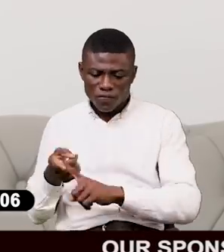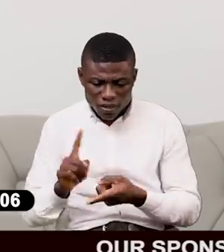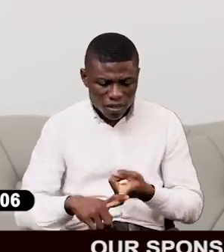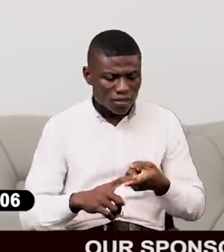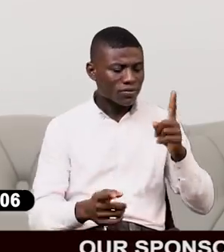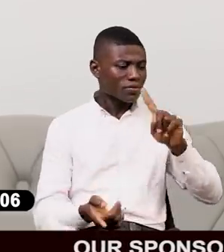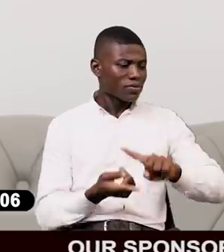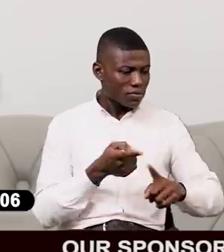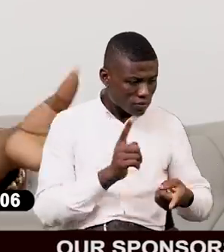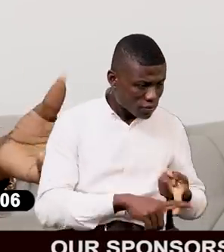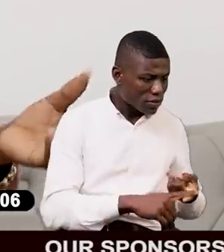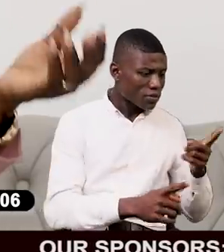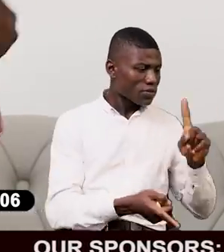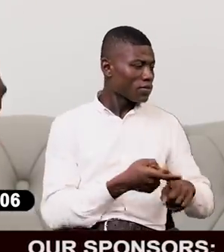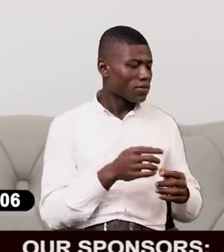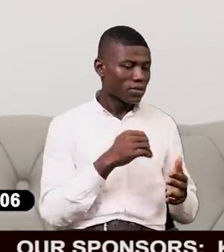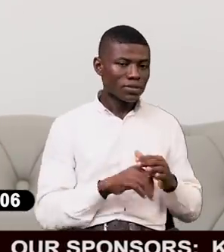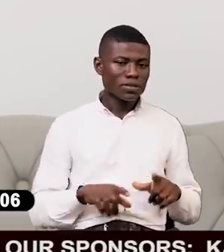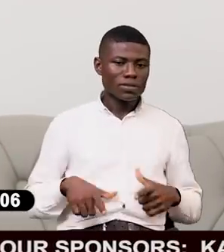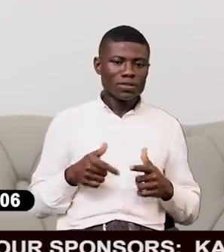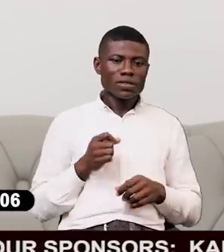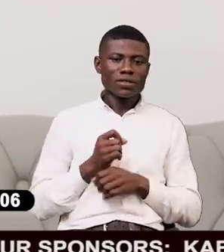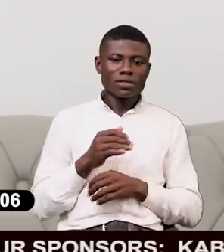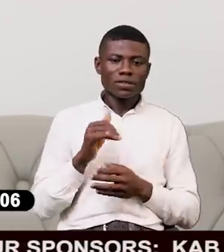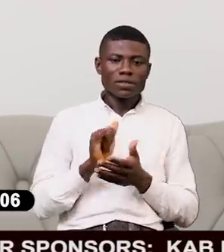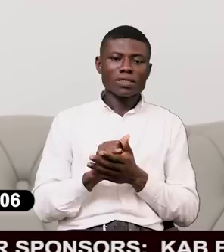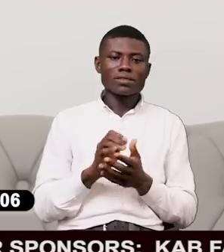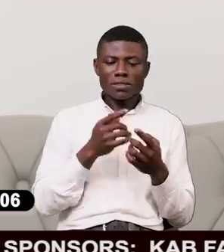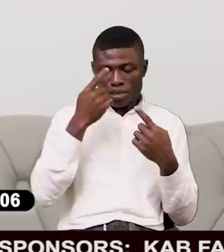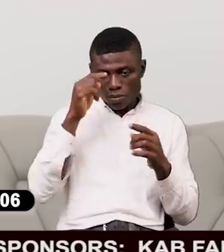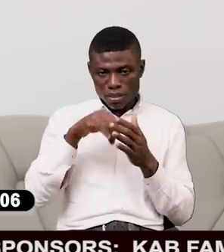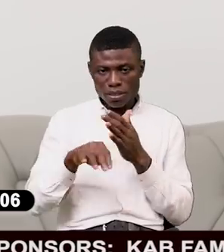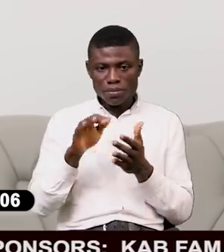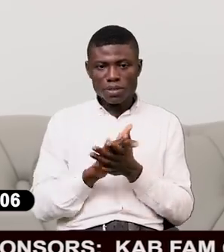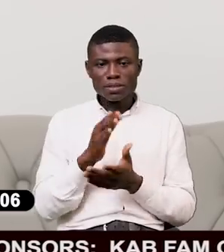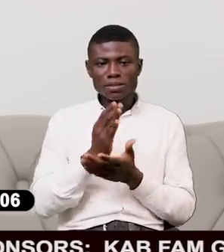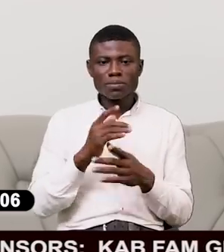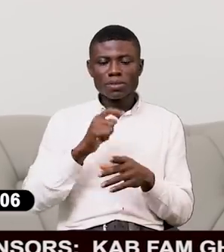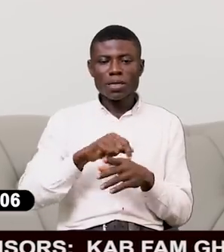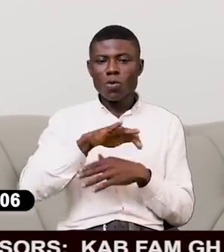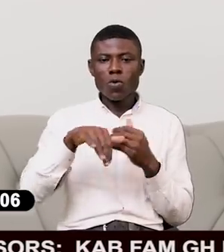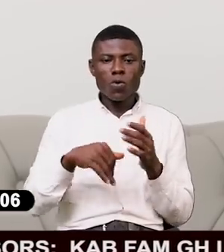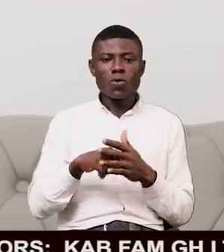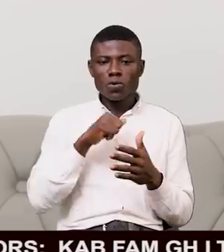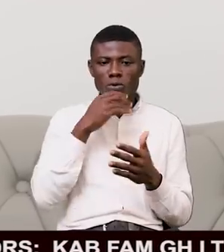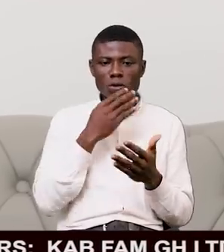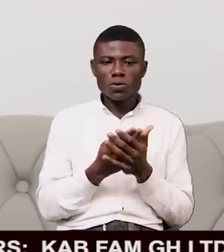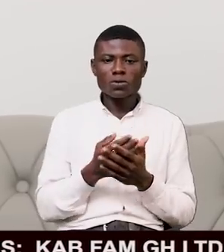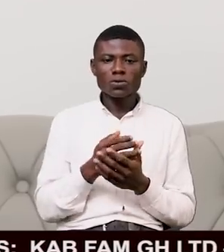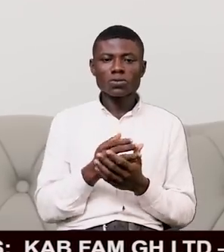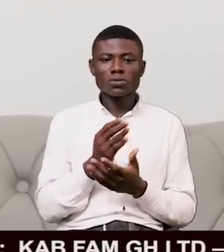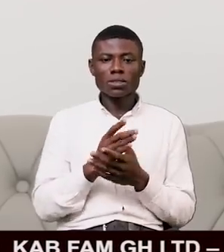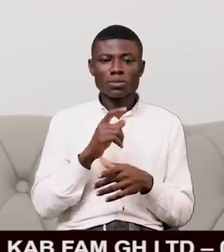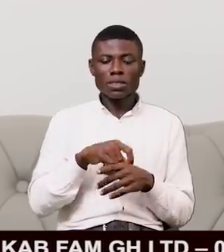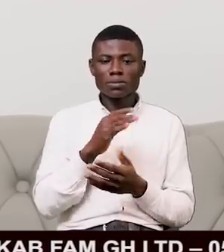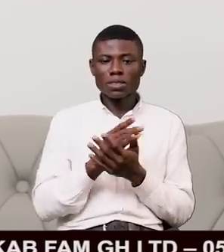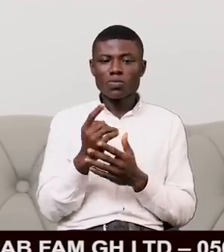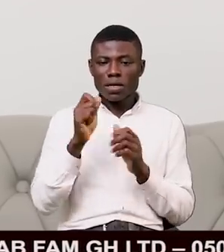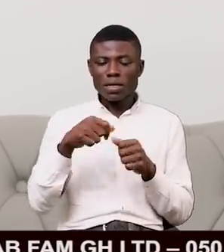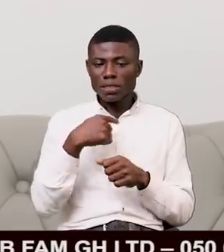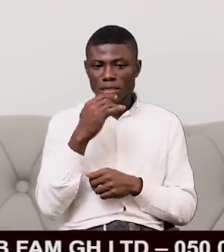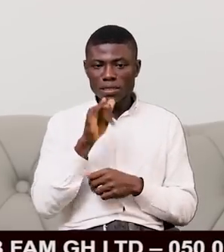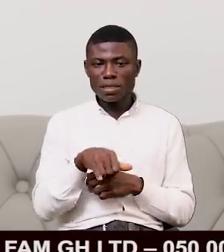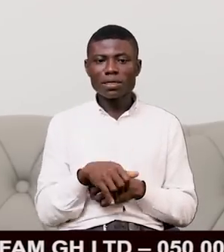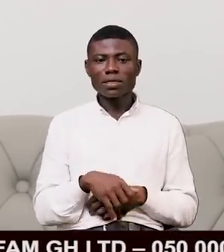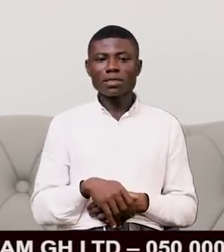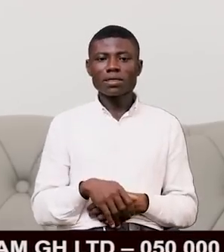mono. Any nipa a foot to a bower, Rimono. Sometimes, and yenny in anna yet. Okay. Obey to me a catcher, I will say.